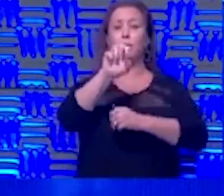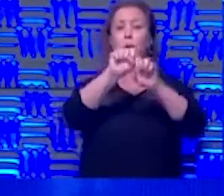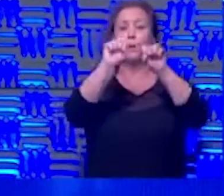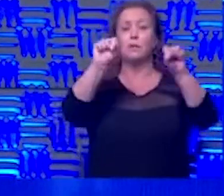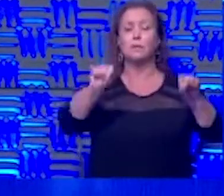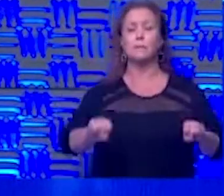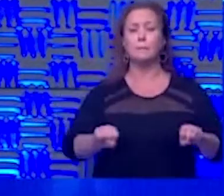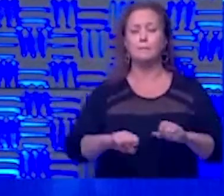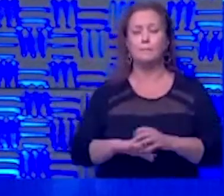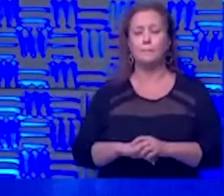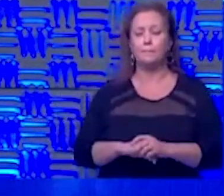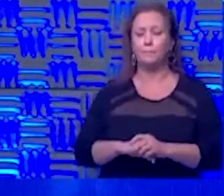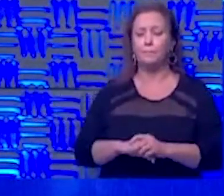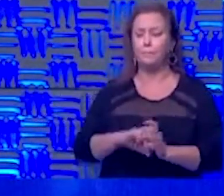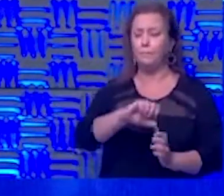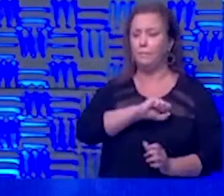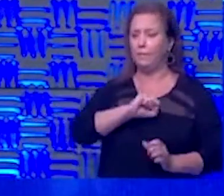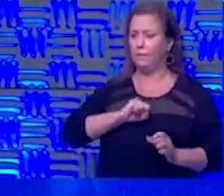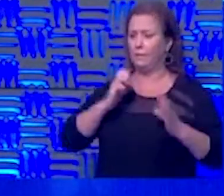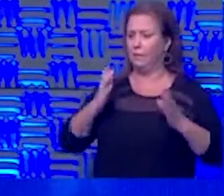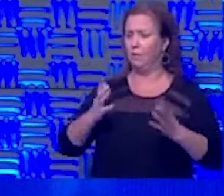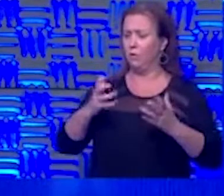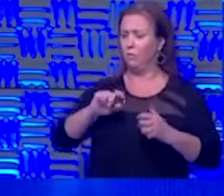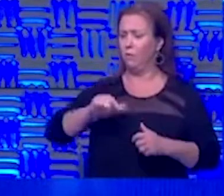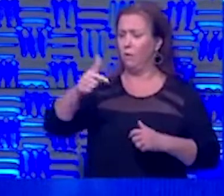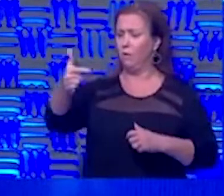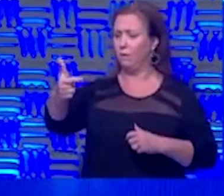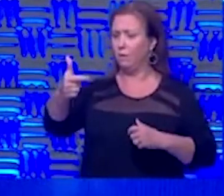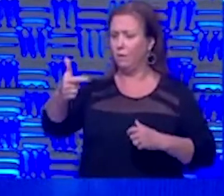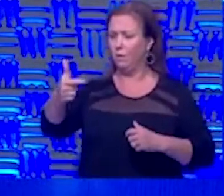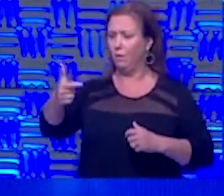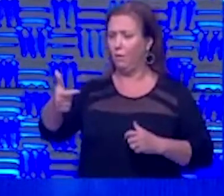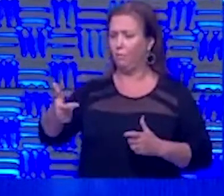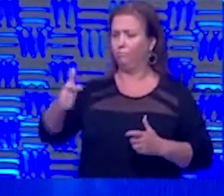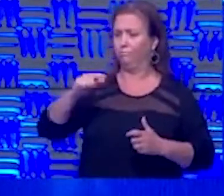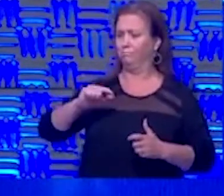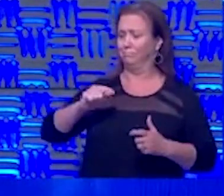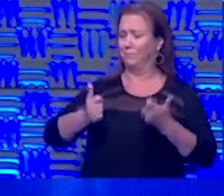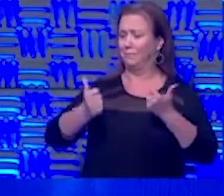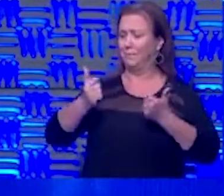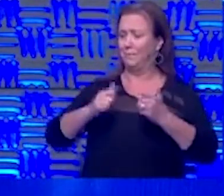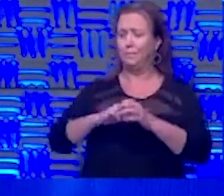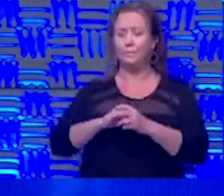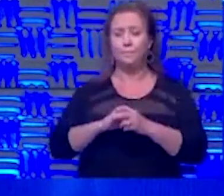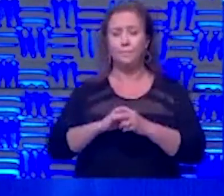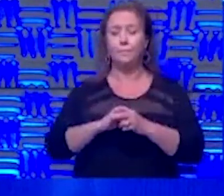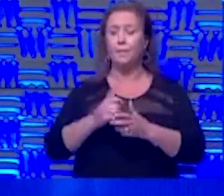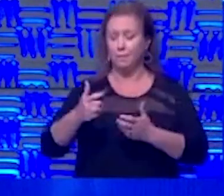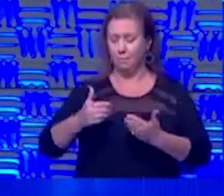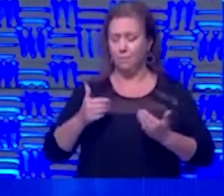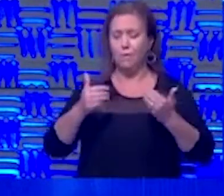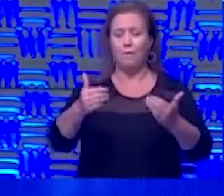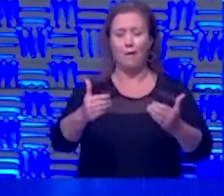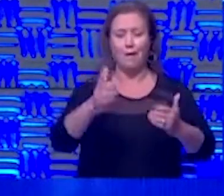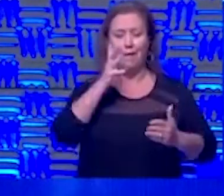Senator, did you want to start with that, or do you want me to go ahead? Go ahead and I'll follow on,